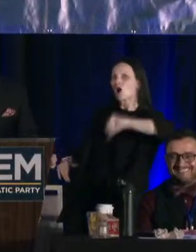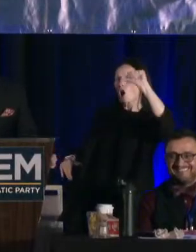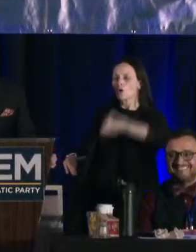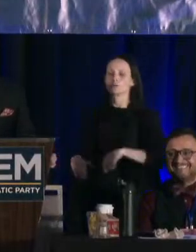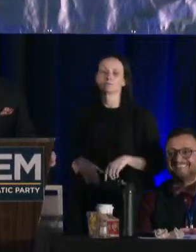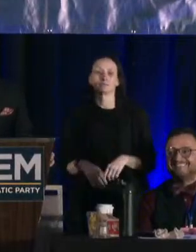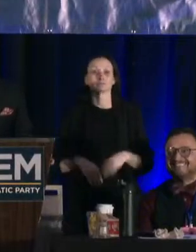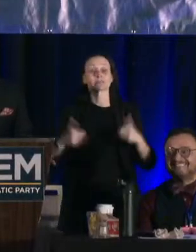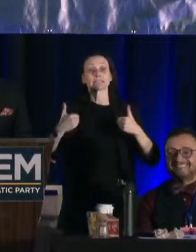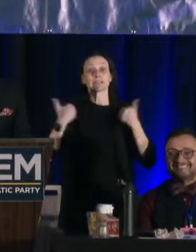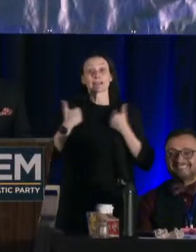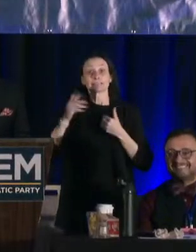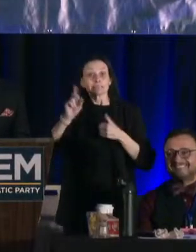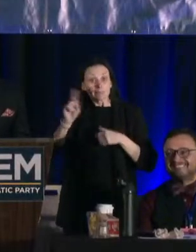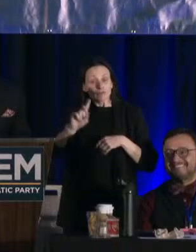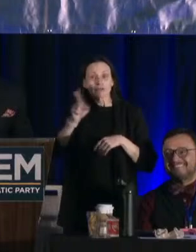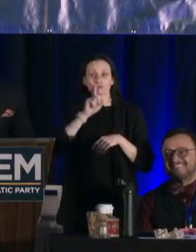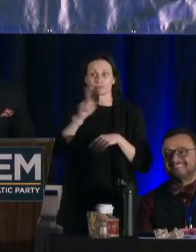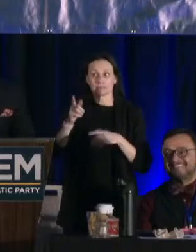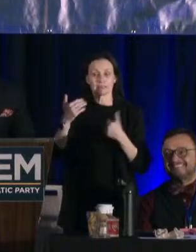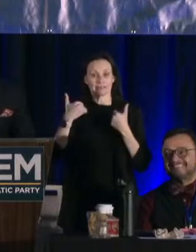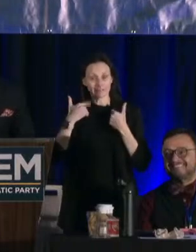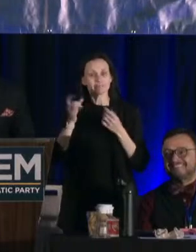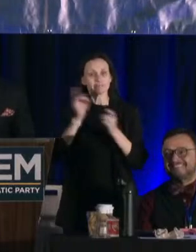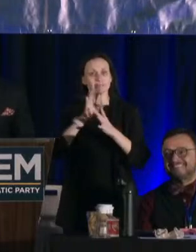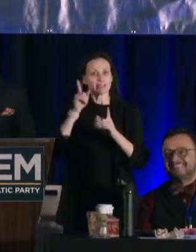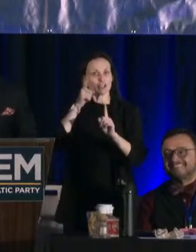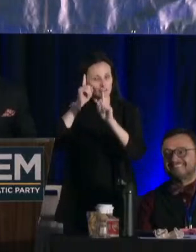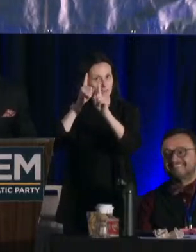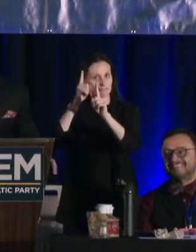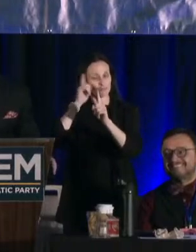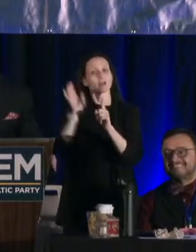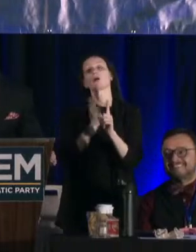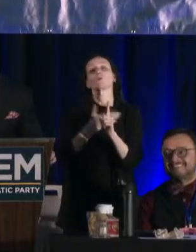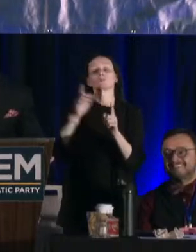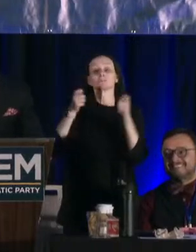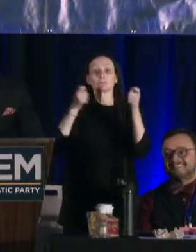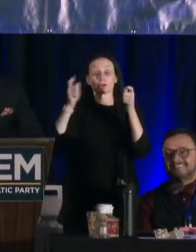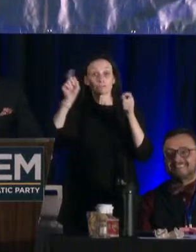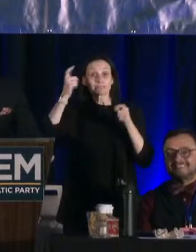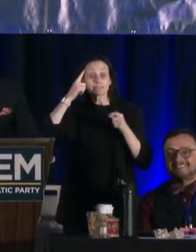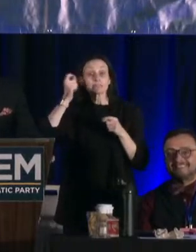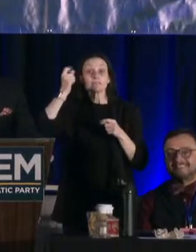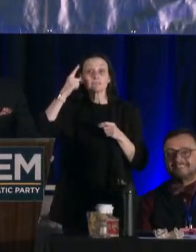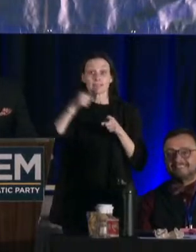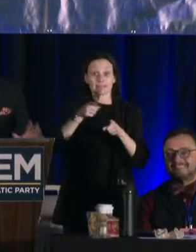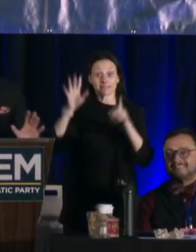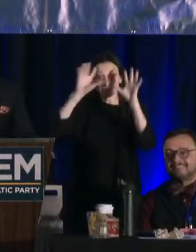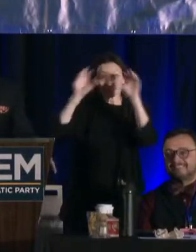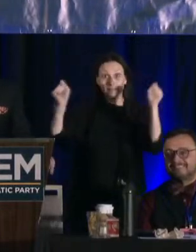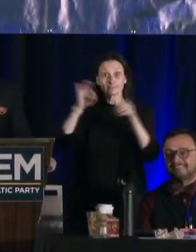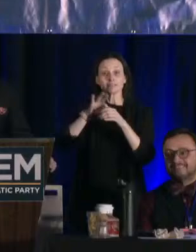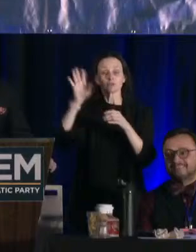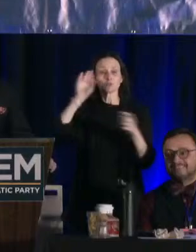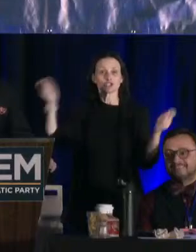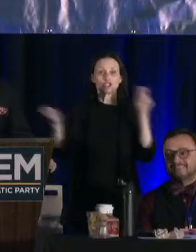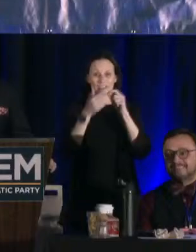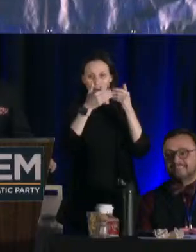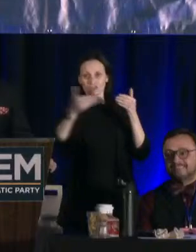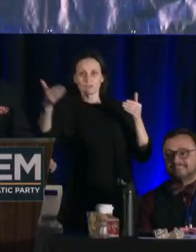And young Democrats will determine the fate of our democracy. This election will present a choice that'll change the course of